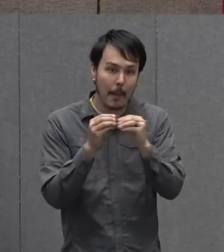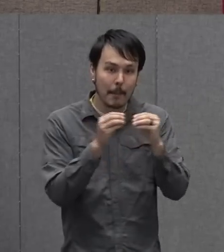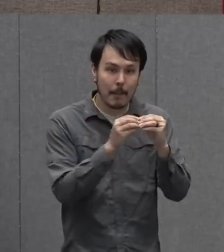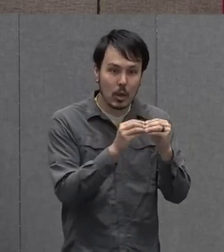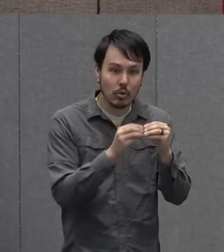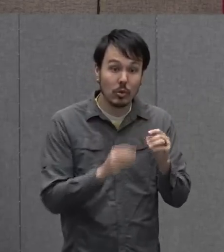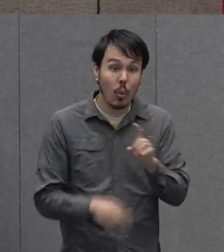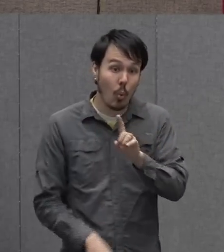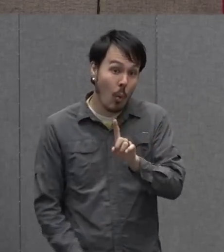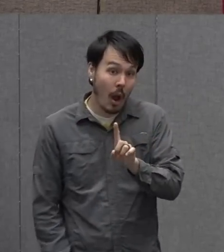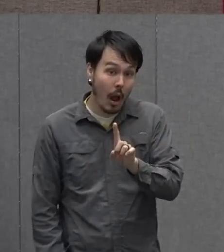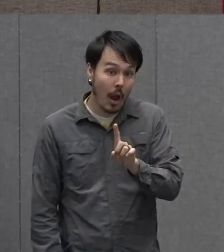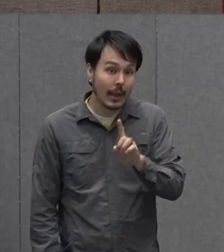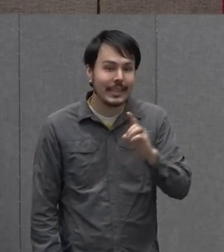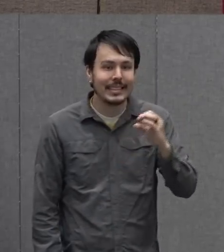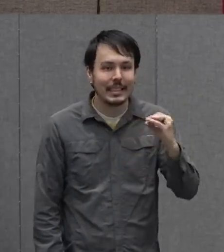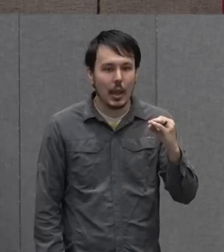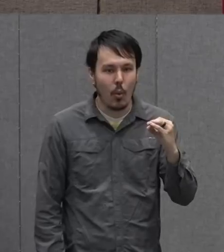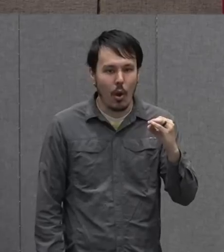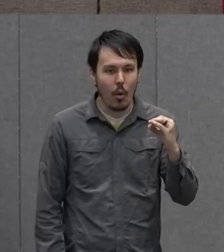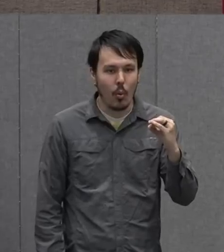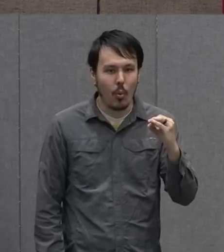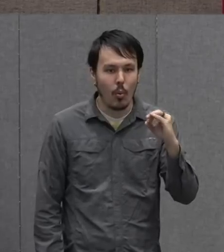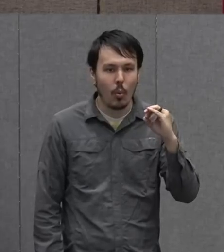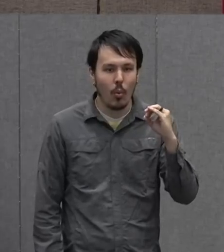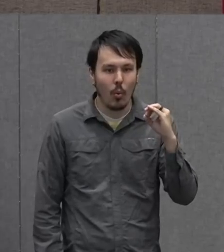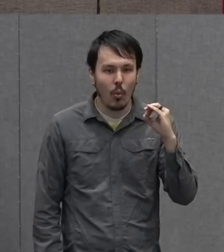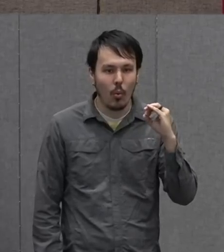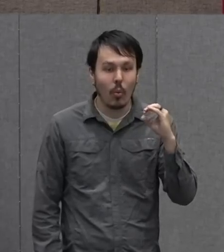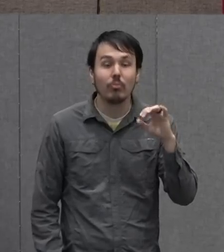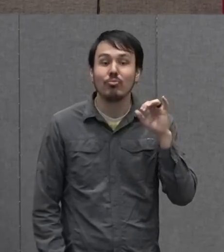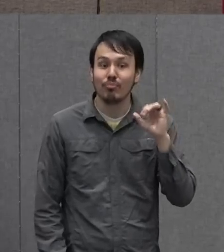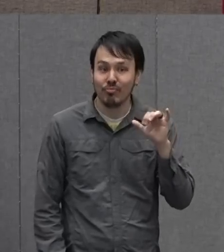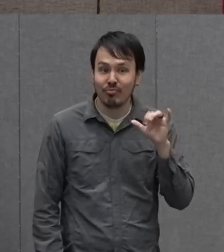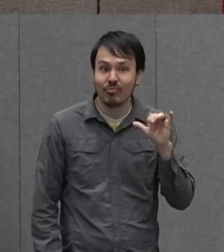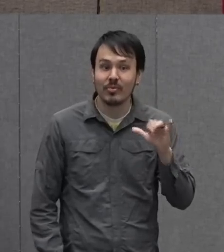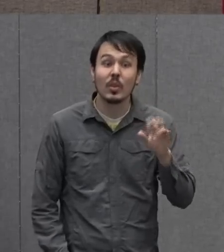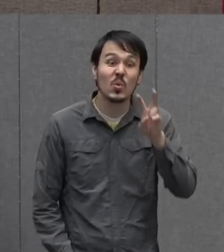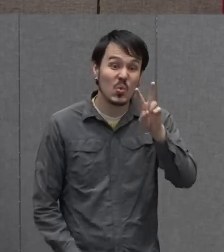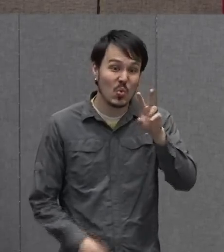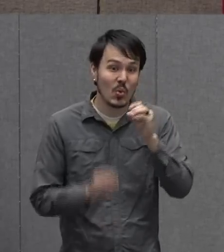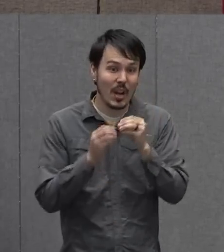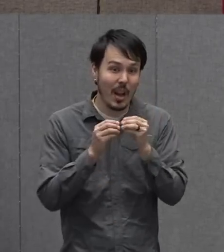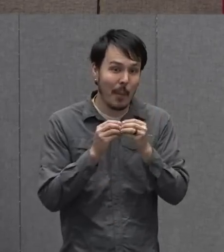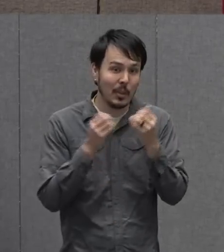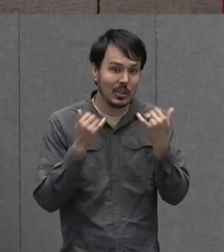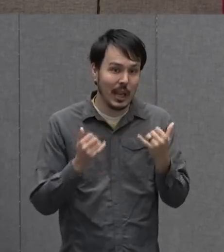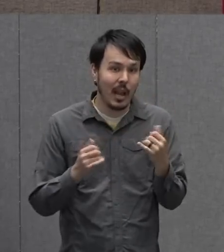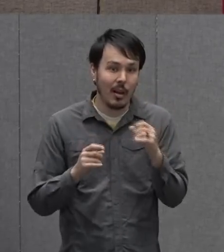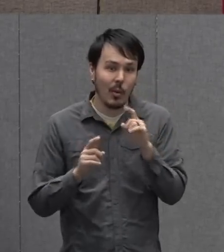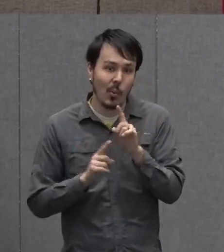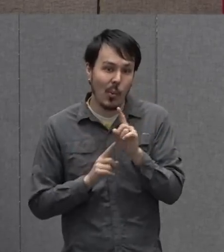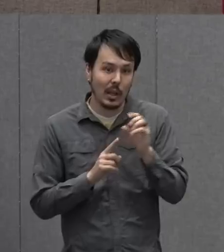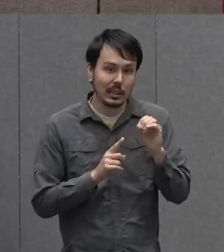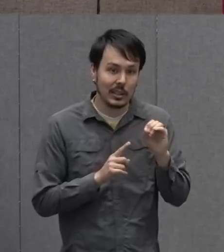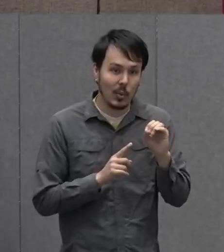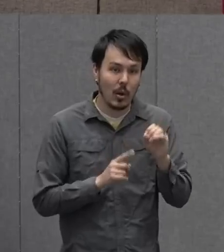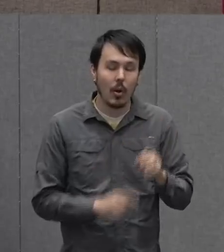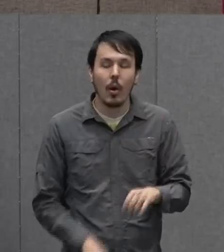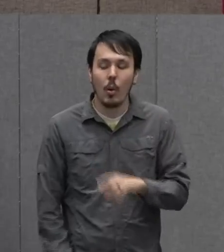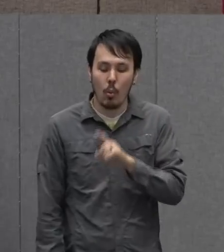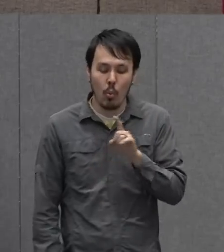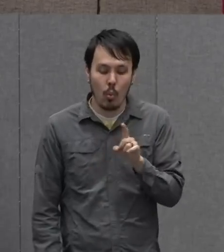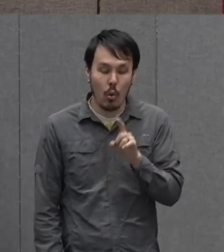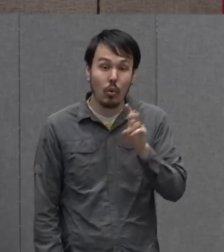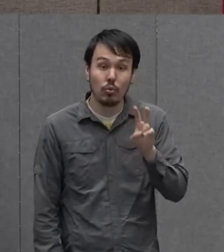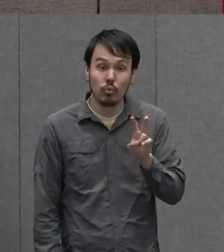a 0. Ooh, we're into double digits. 1, 2, 3,